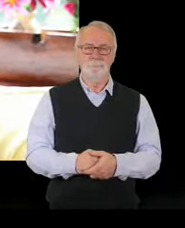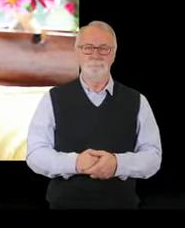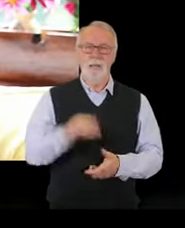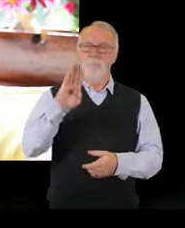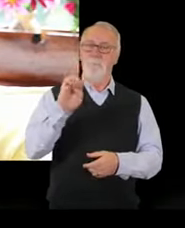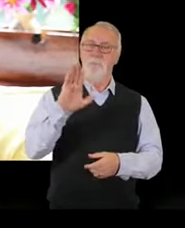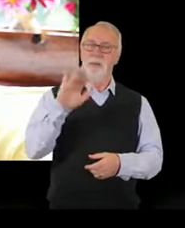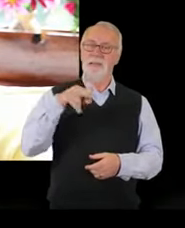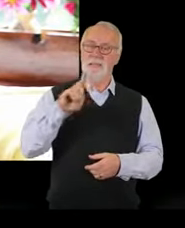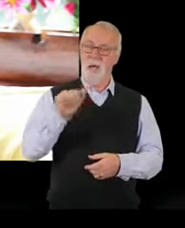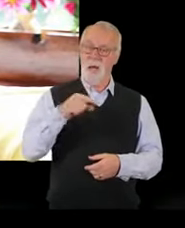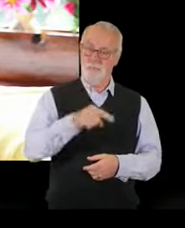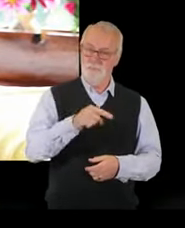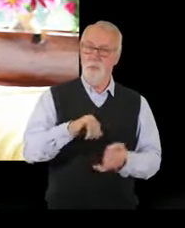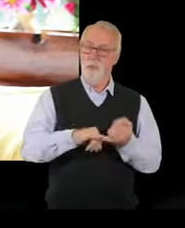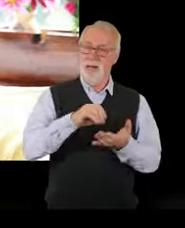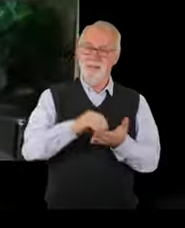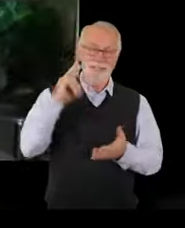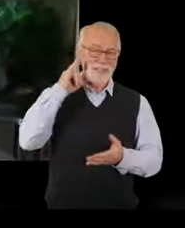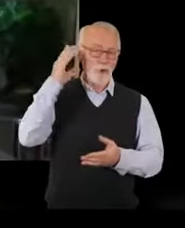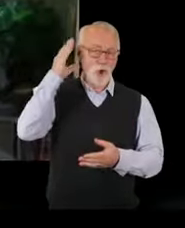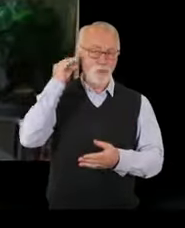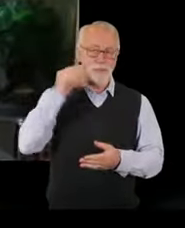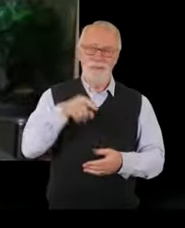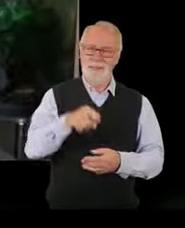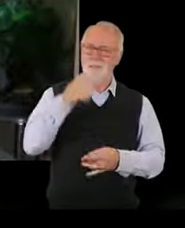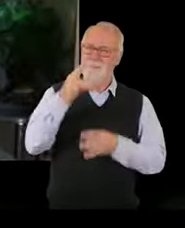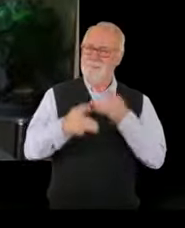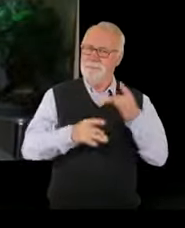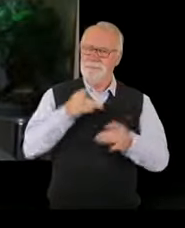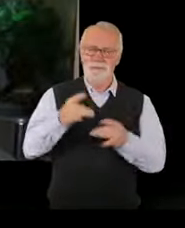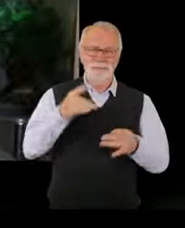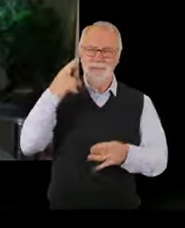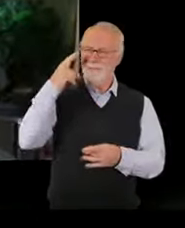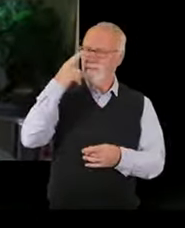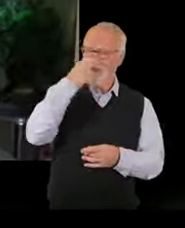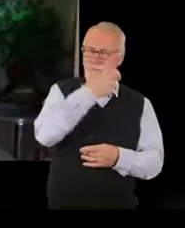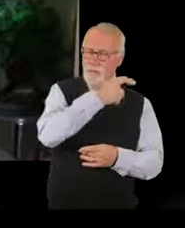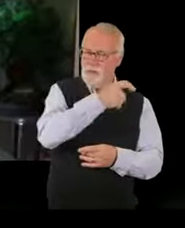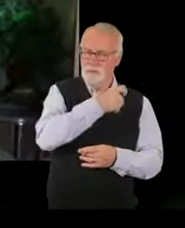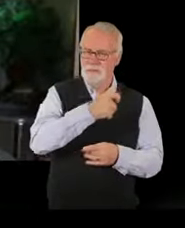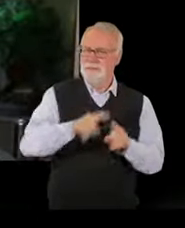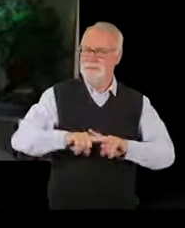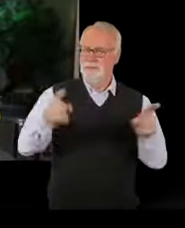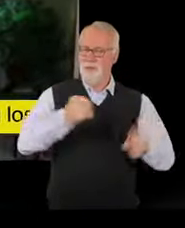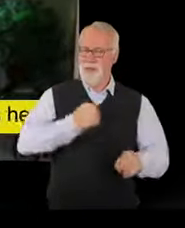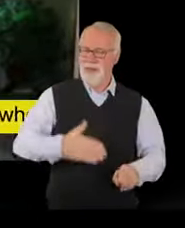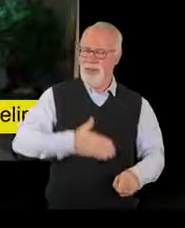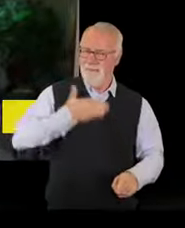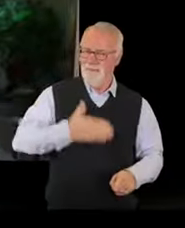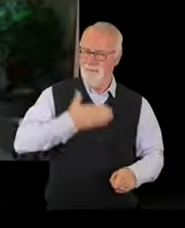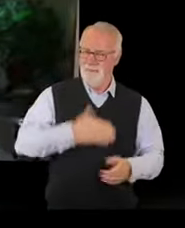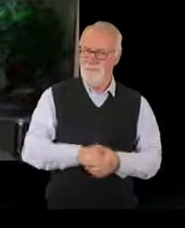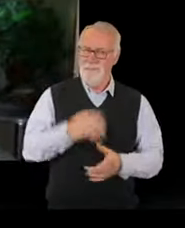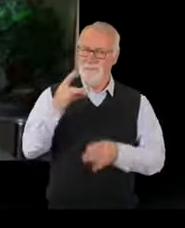things up in the United States and come back home. It made an awful difference to my life. It made my life harder because I mean you couldn't